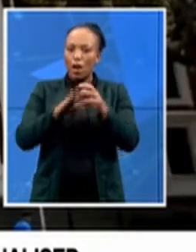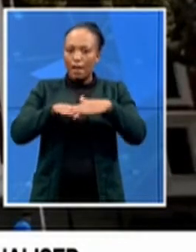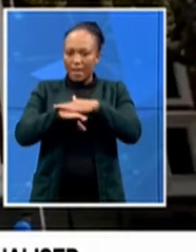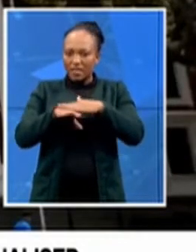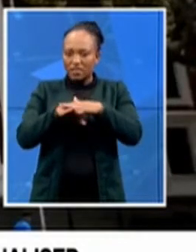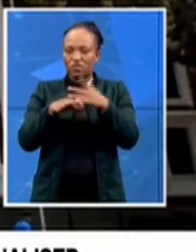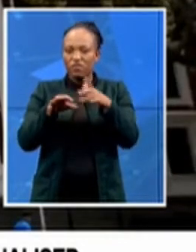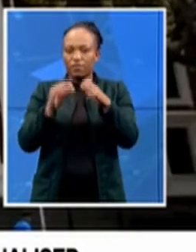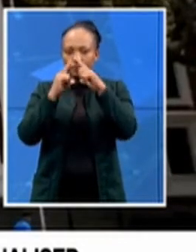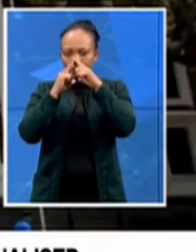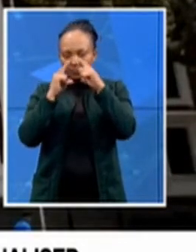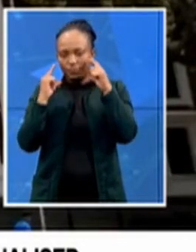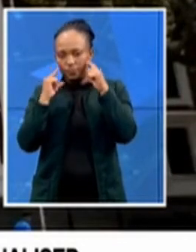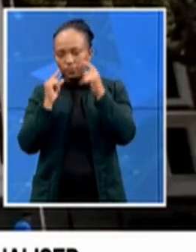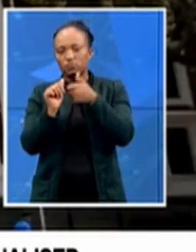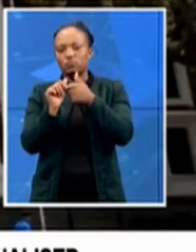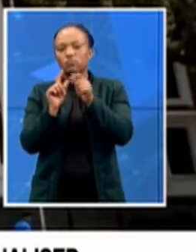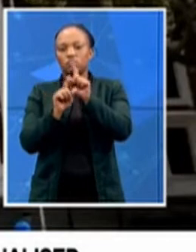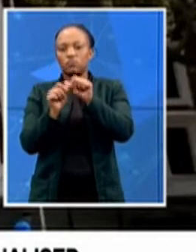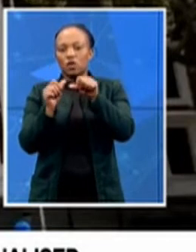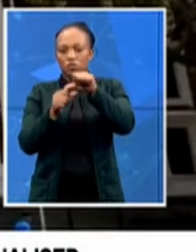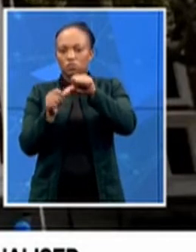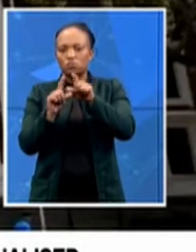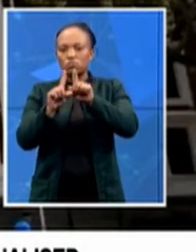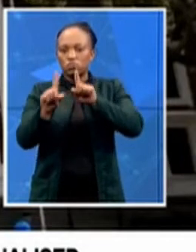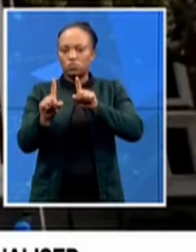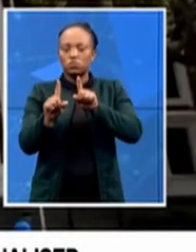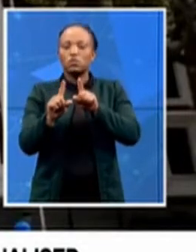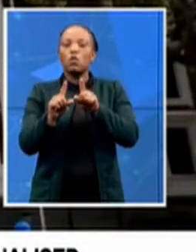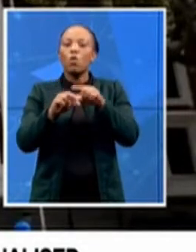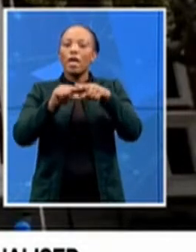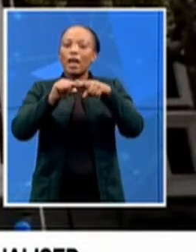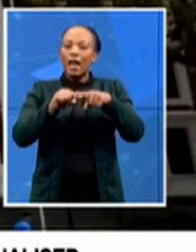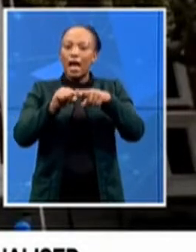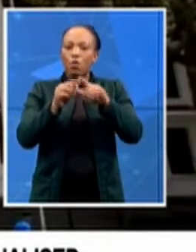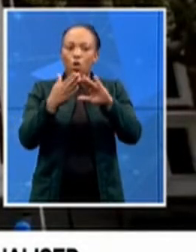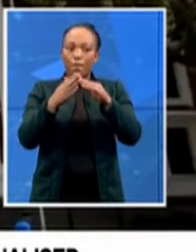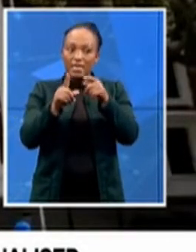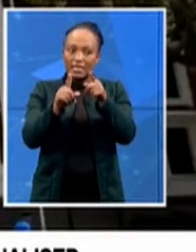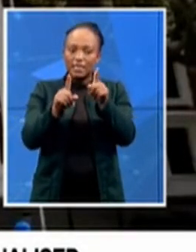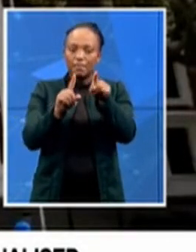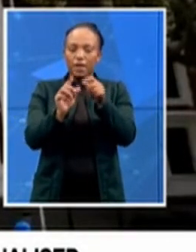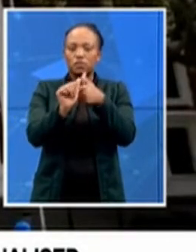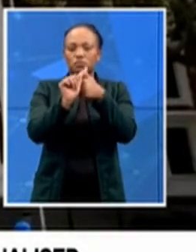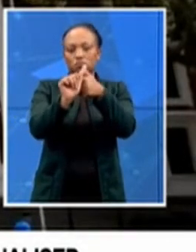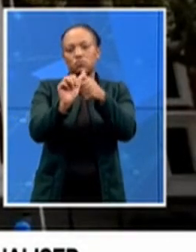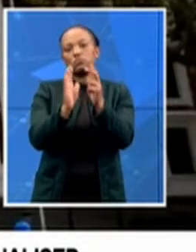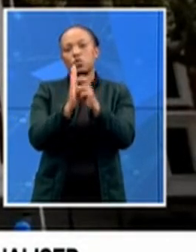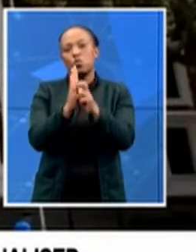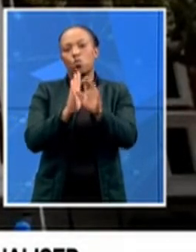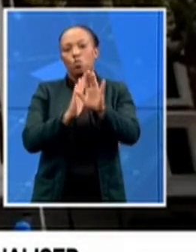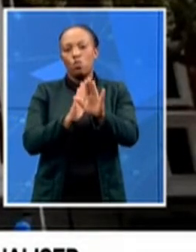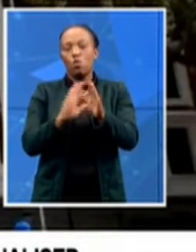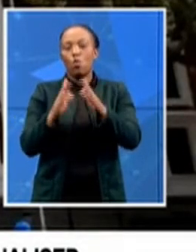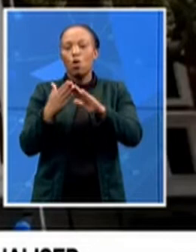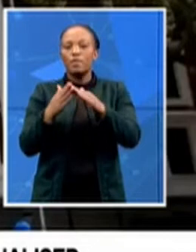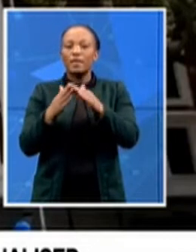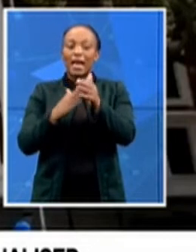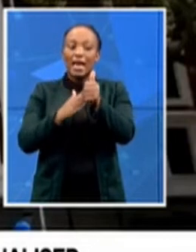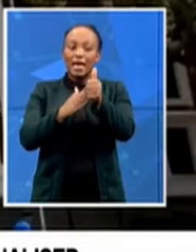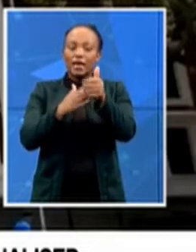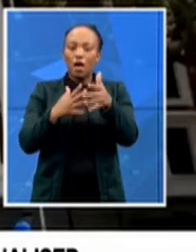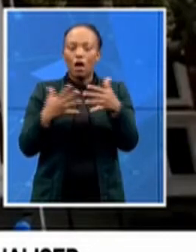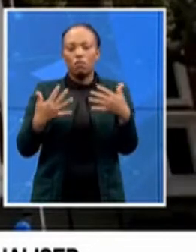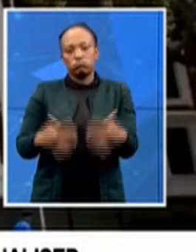of society and leadership of the society have been very key in terms of us being able to realize